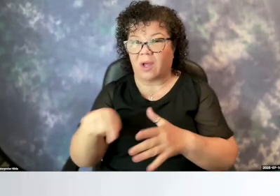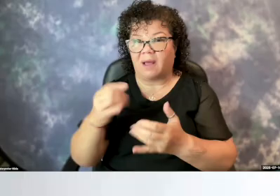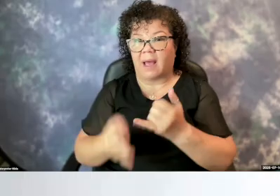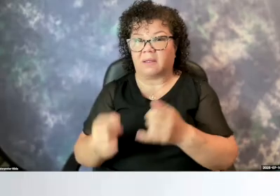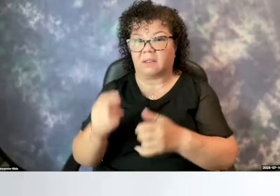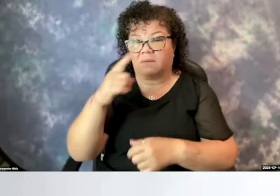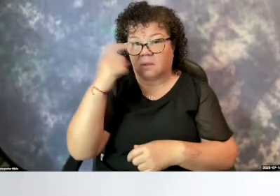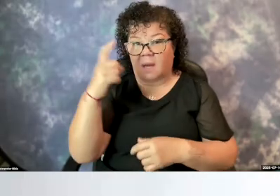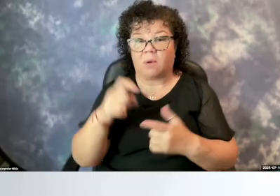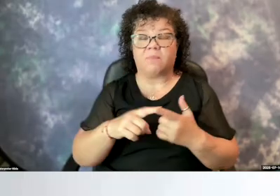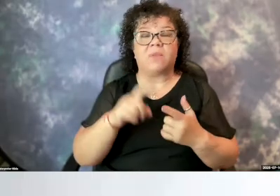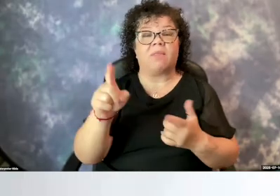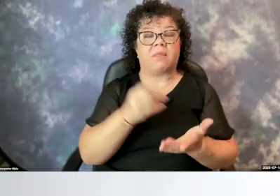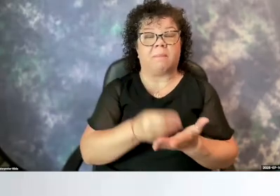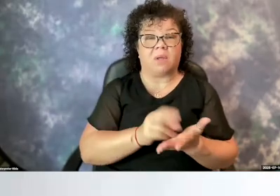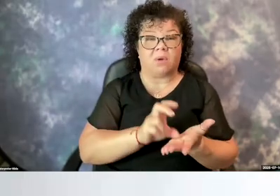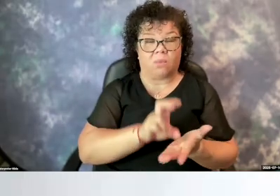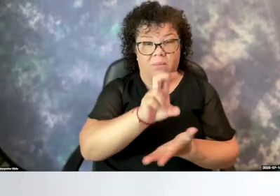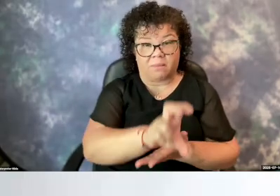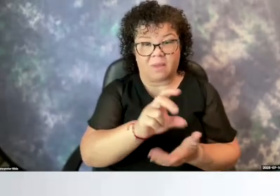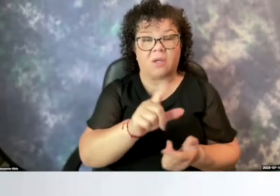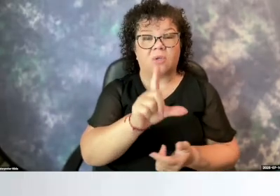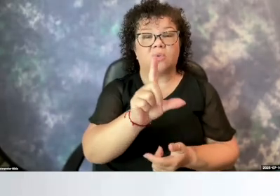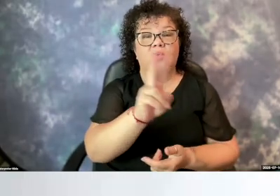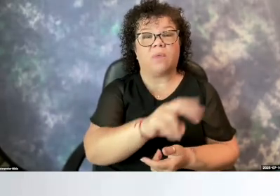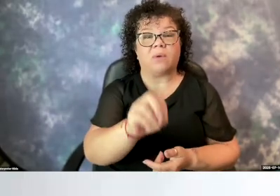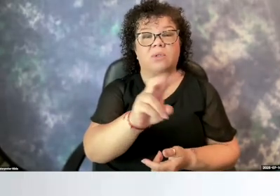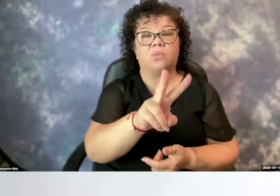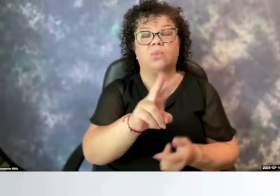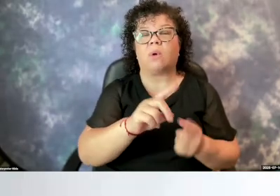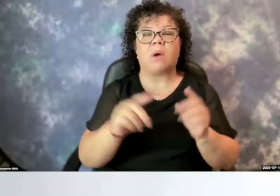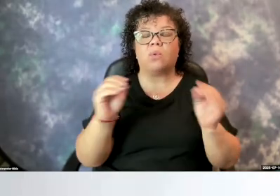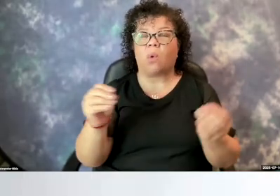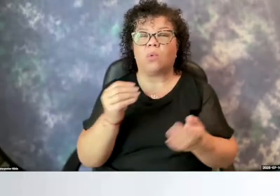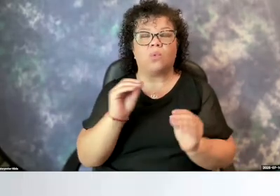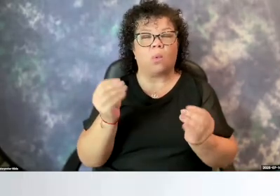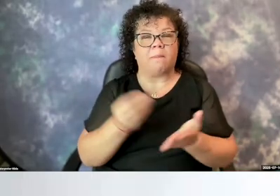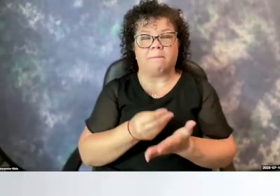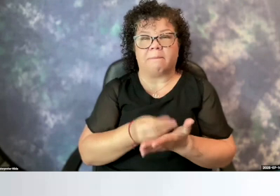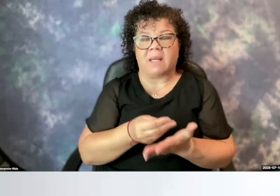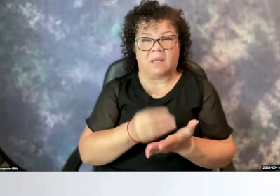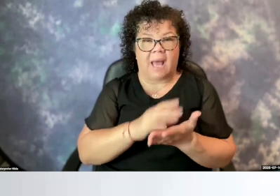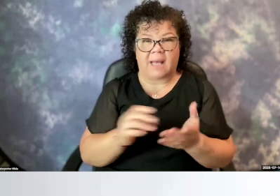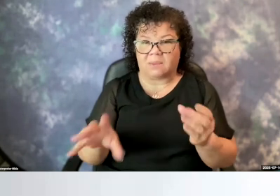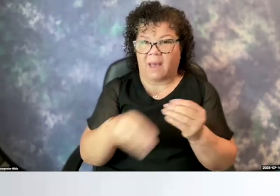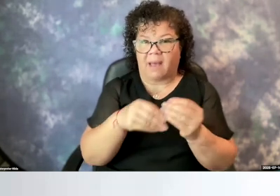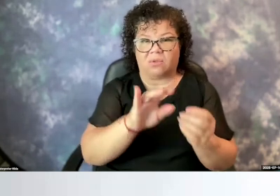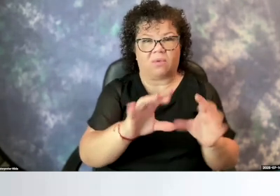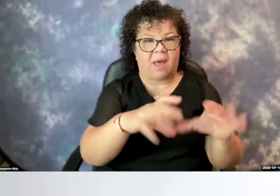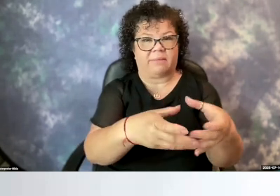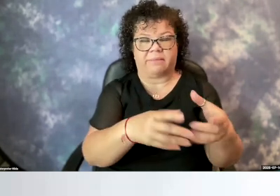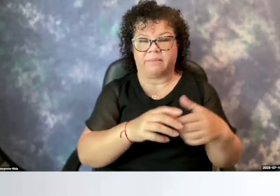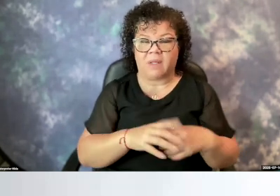the program by the end of the summer. $9.9 million was allocated in 2002, and no new funding has